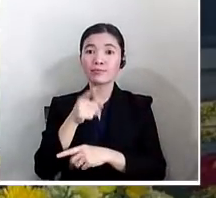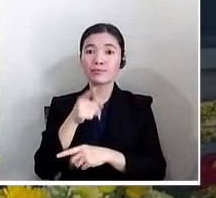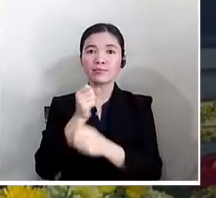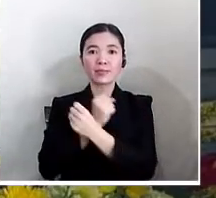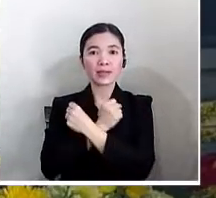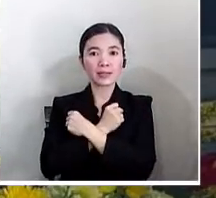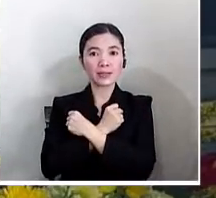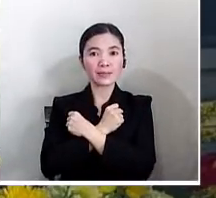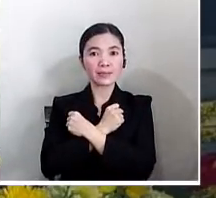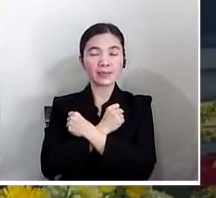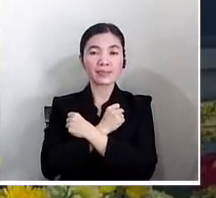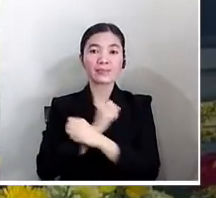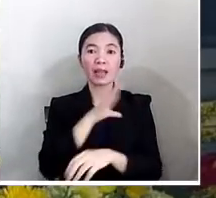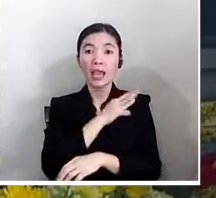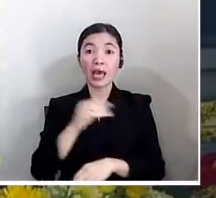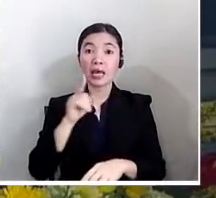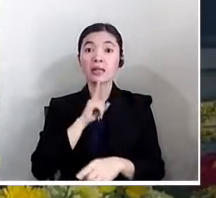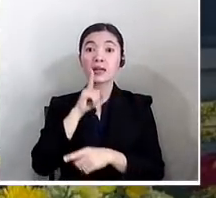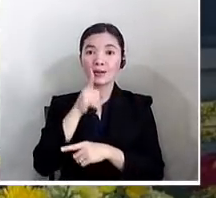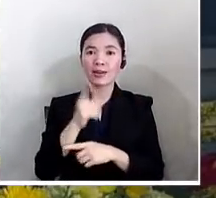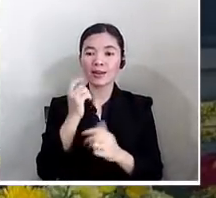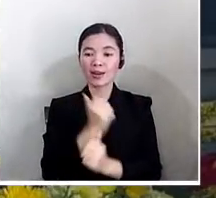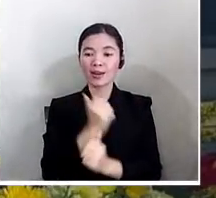and real inspiration.